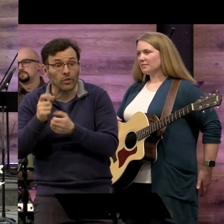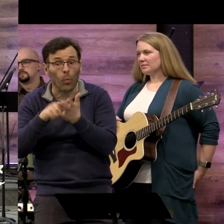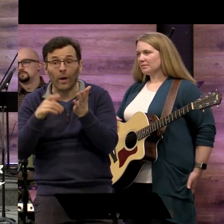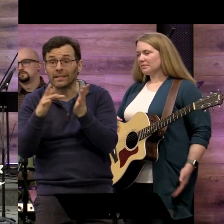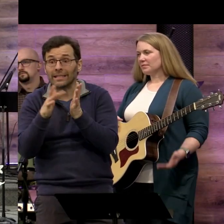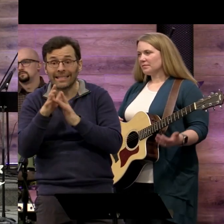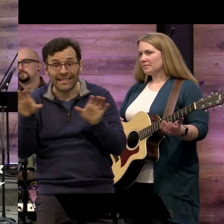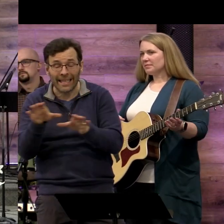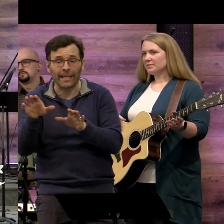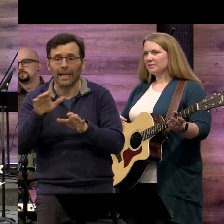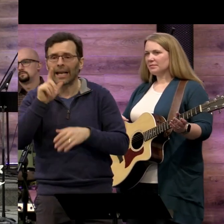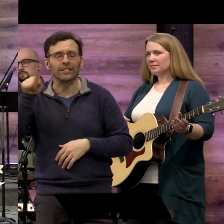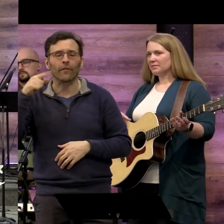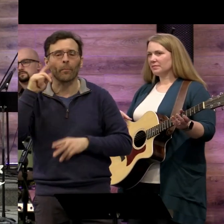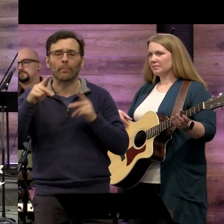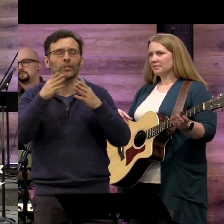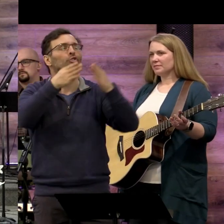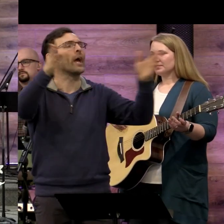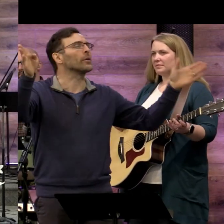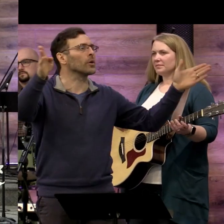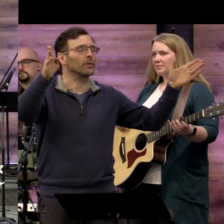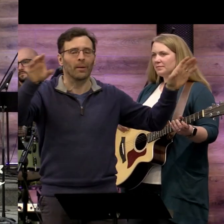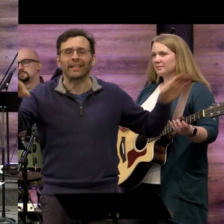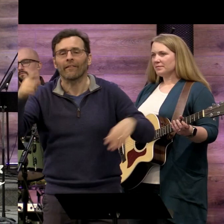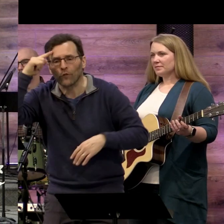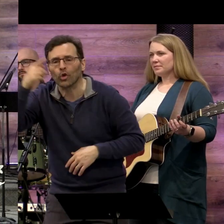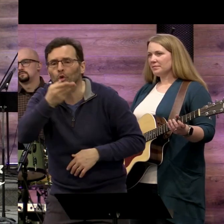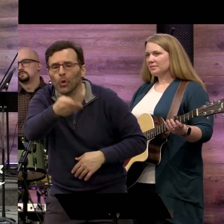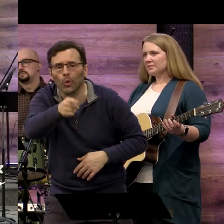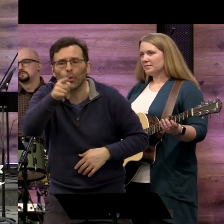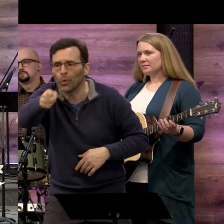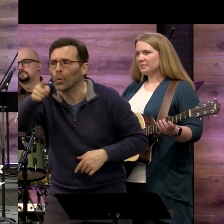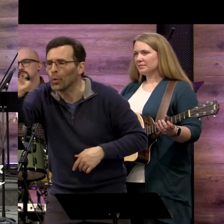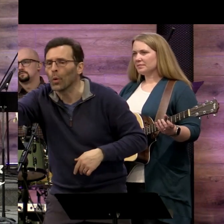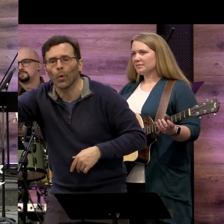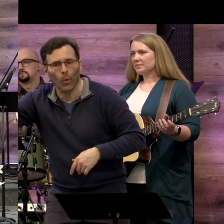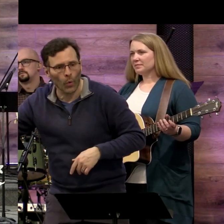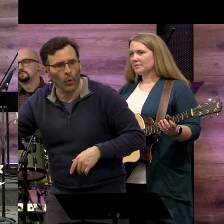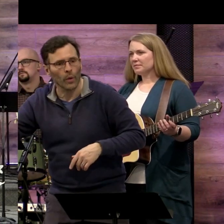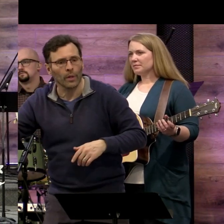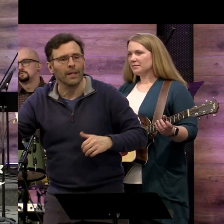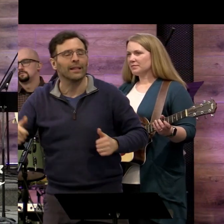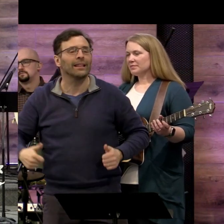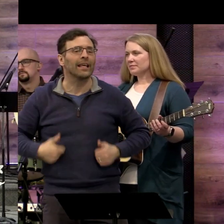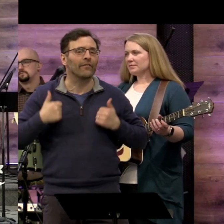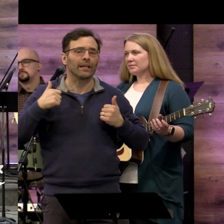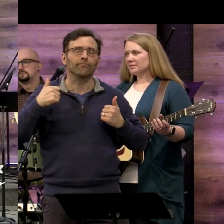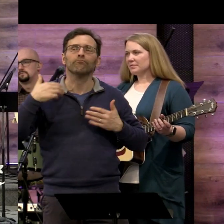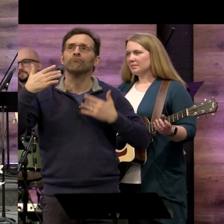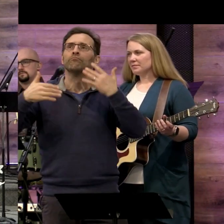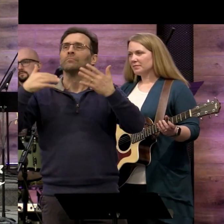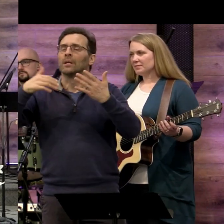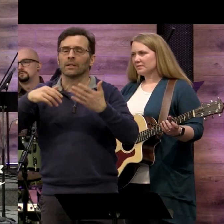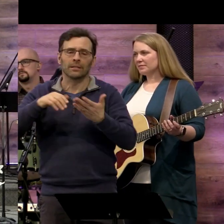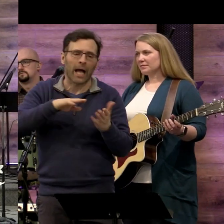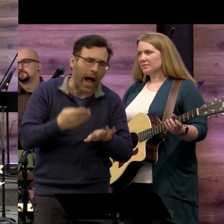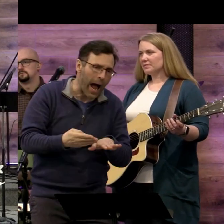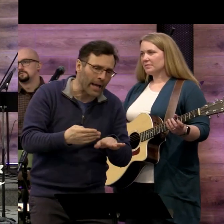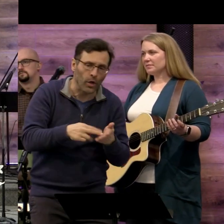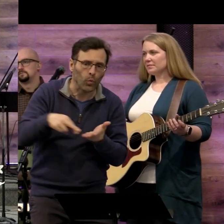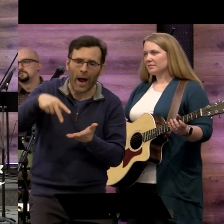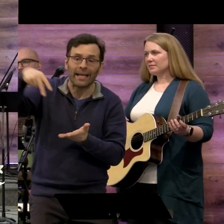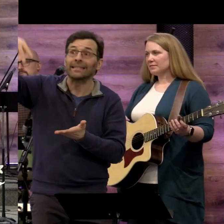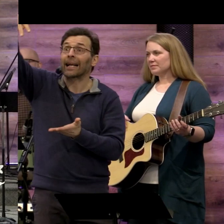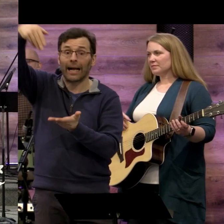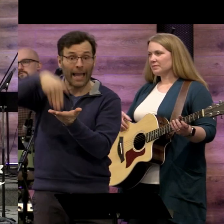did not just for people in general, but for you, for your sin. Living your life, dying your death, and rising again so that you might have